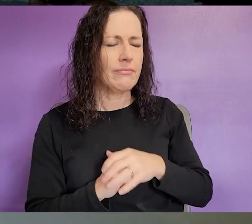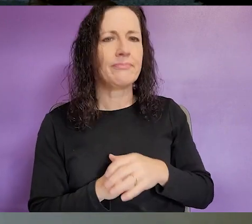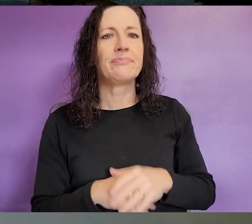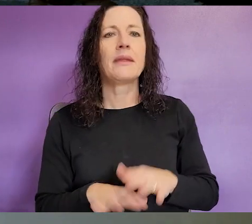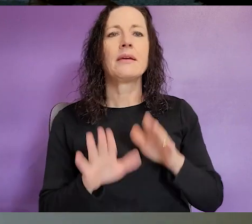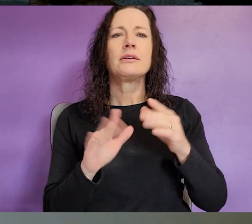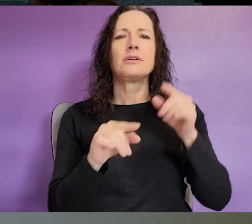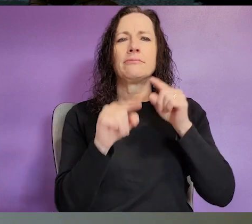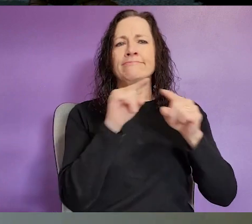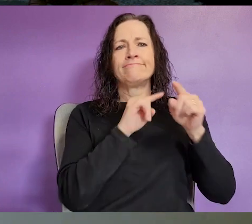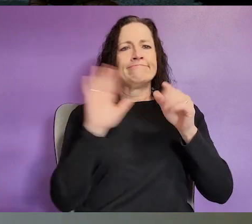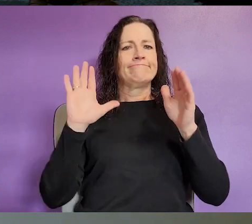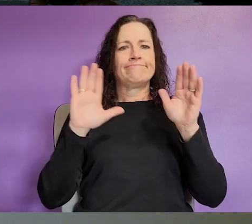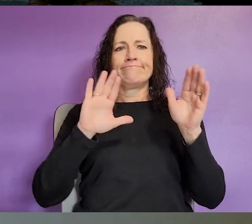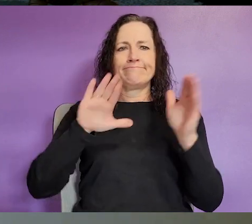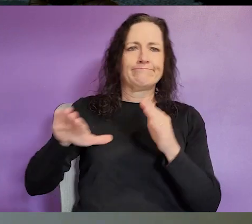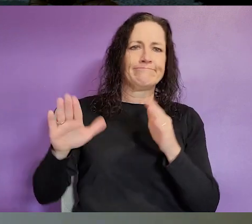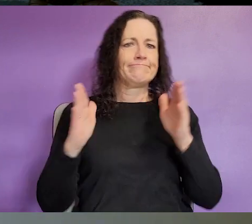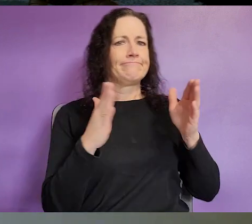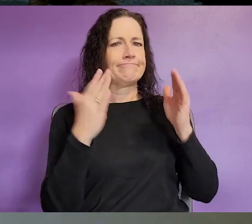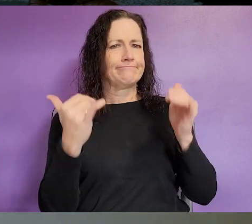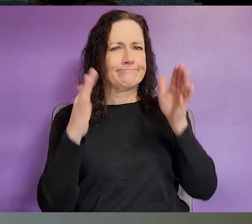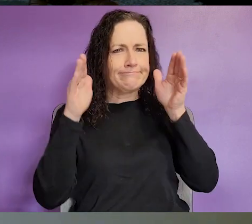A little American history.